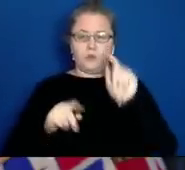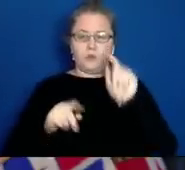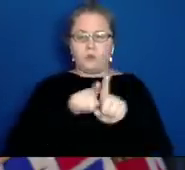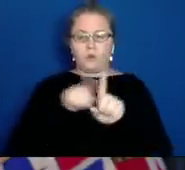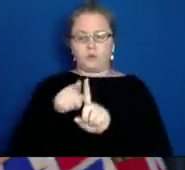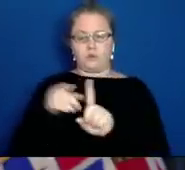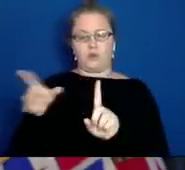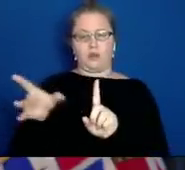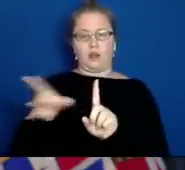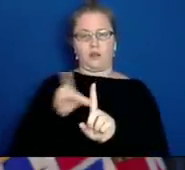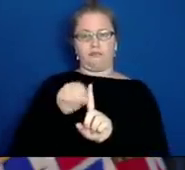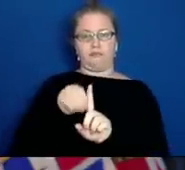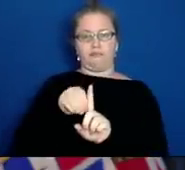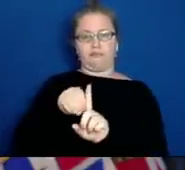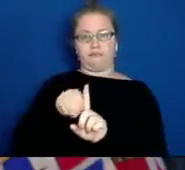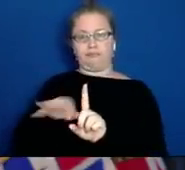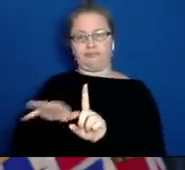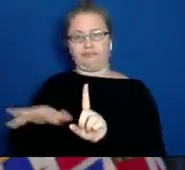where people are